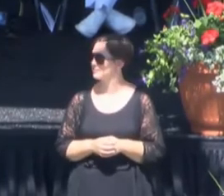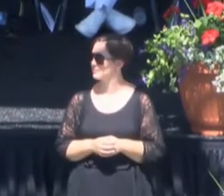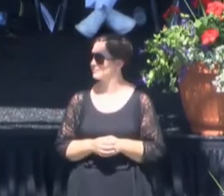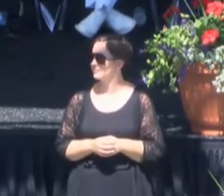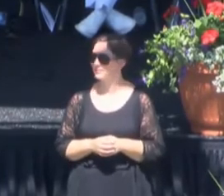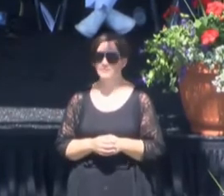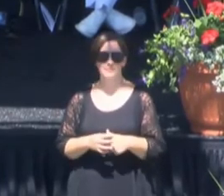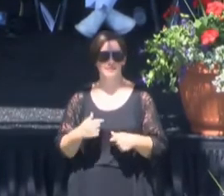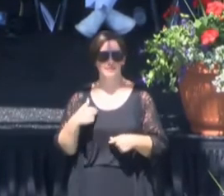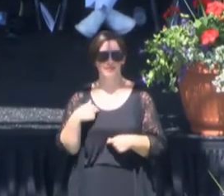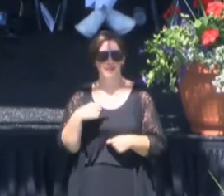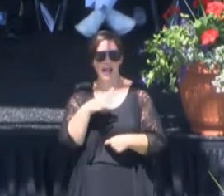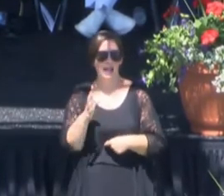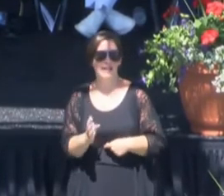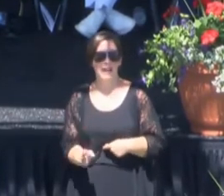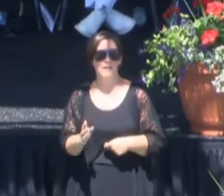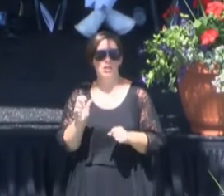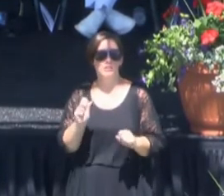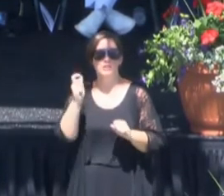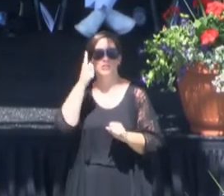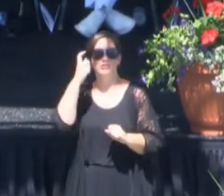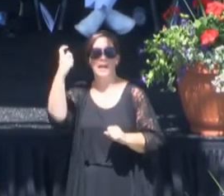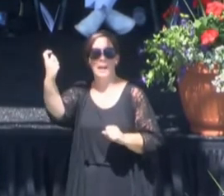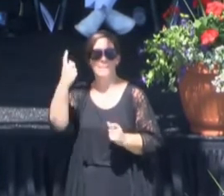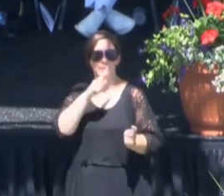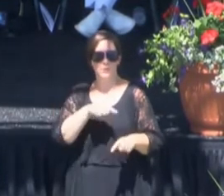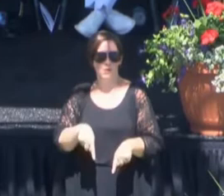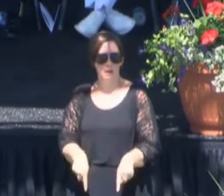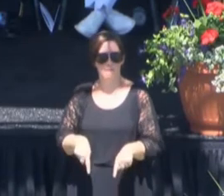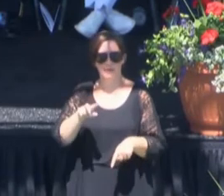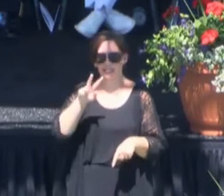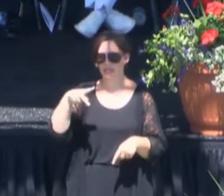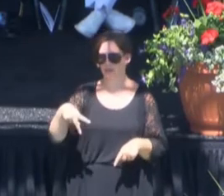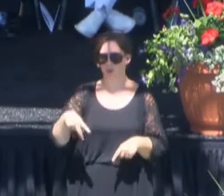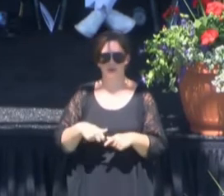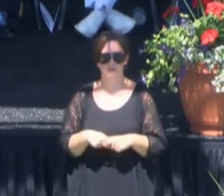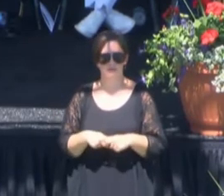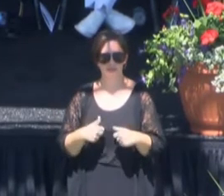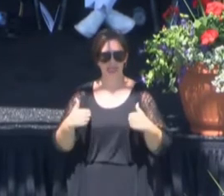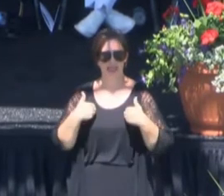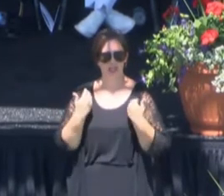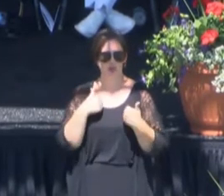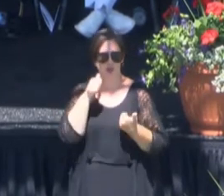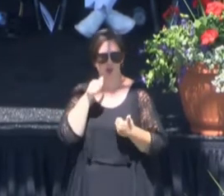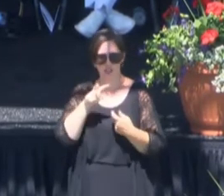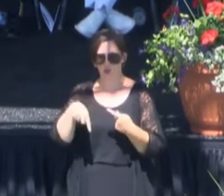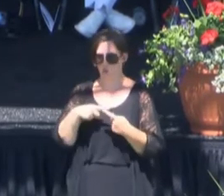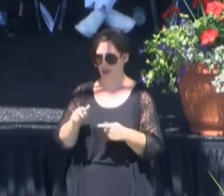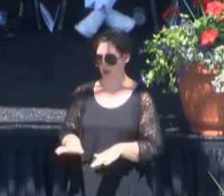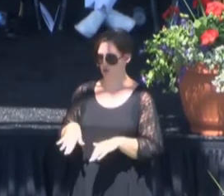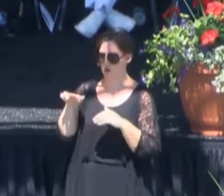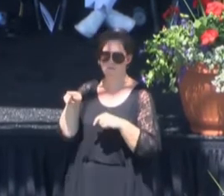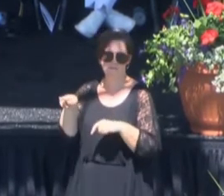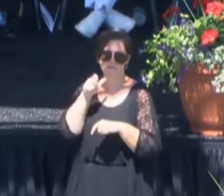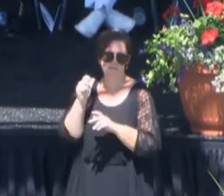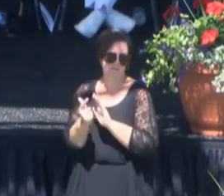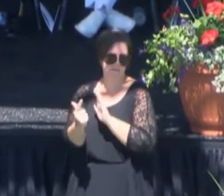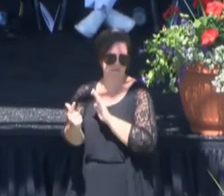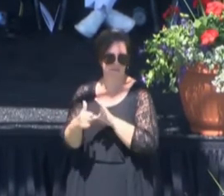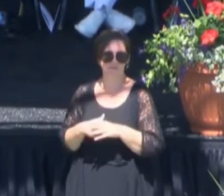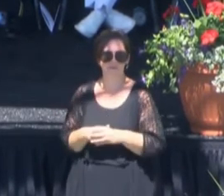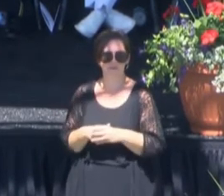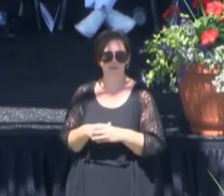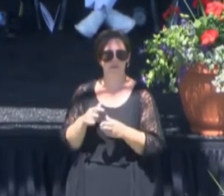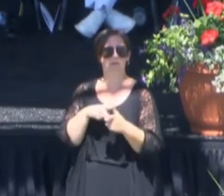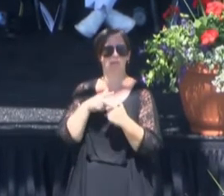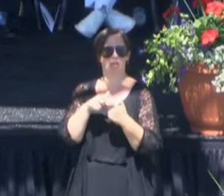I never actually dreamed that I would go to Kings Point, as little girls when I grew up were not allowed. But the